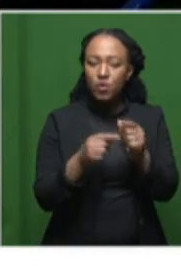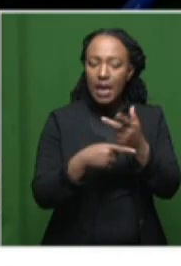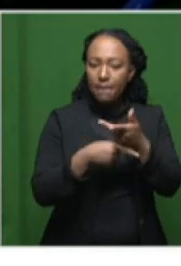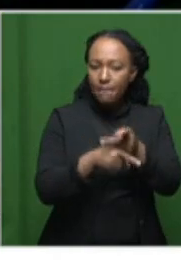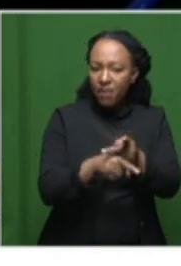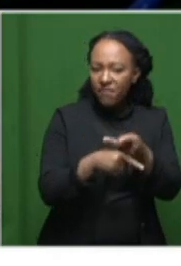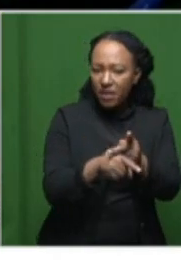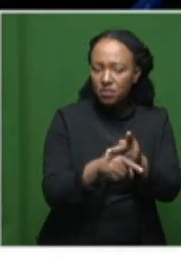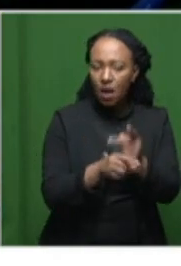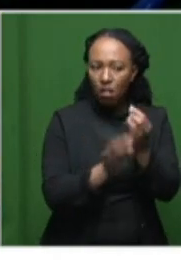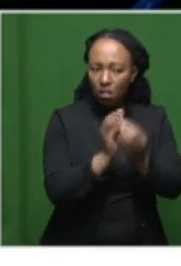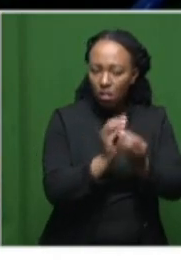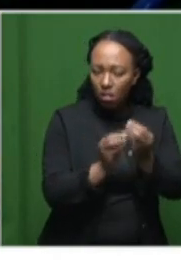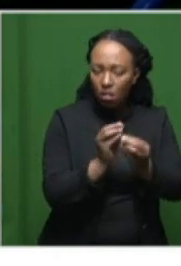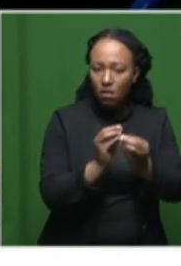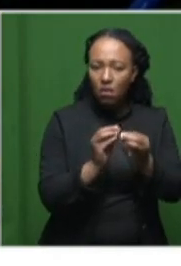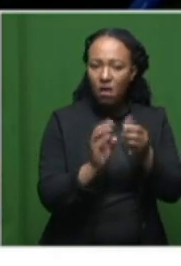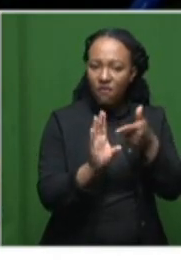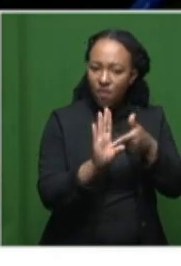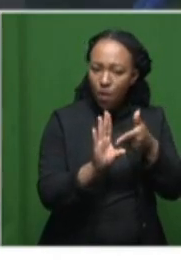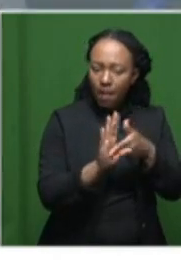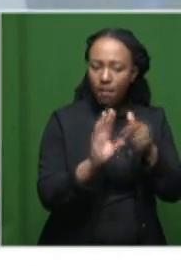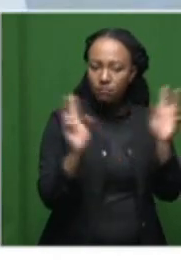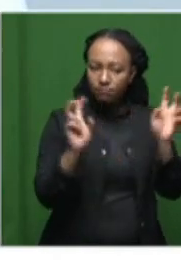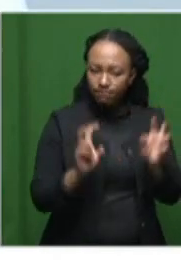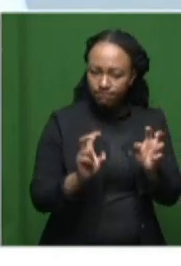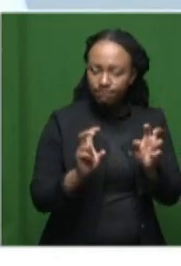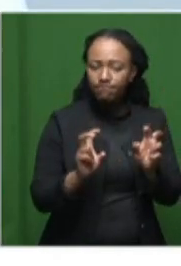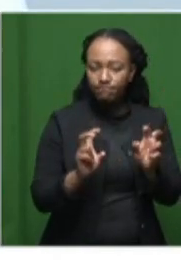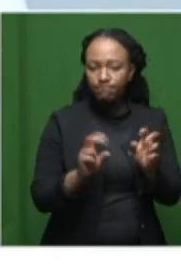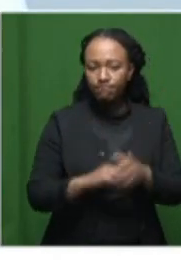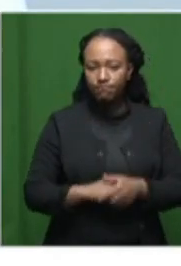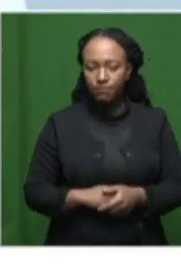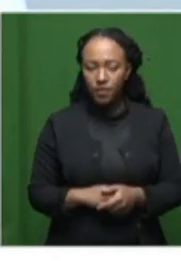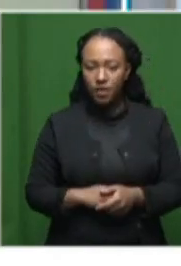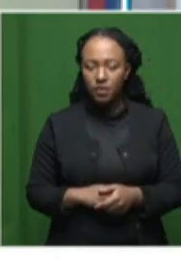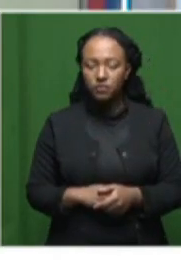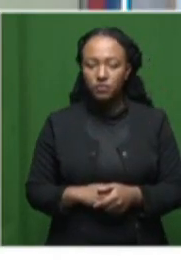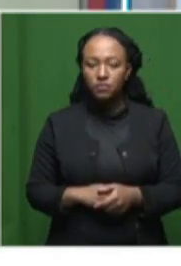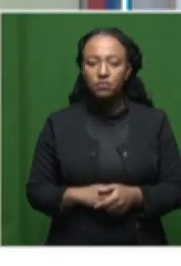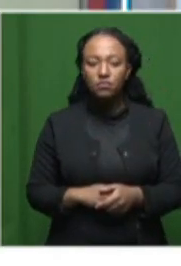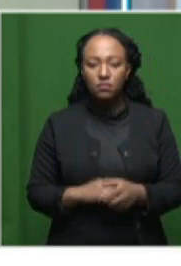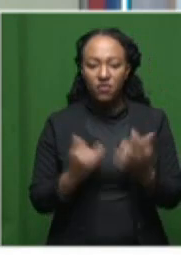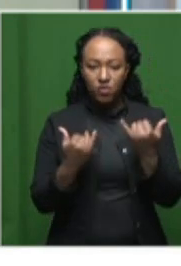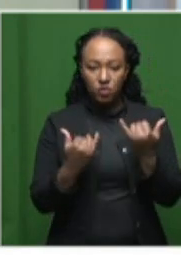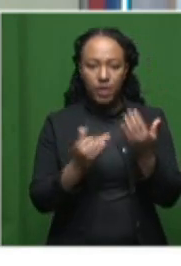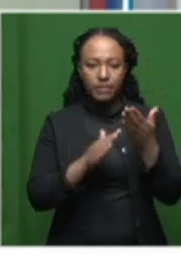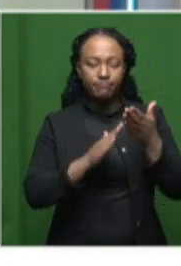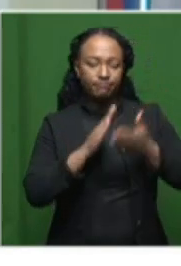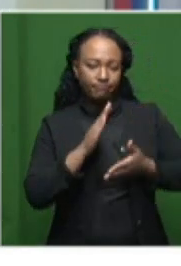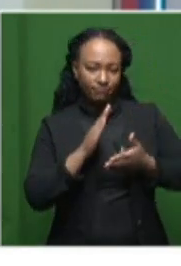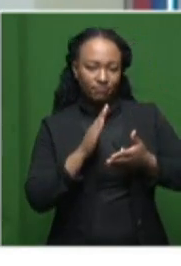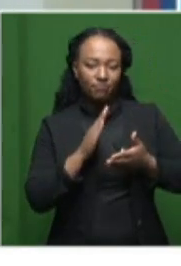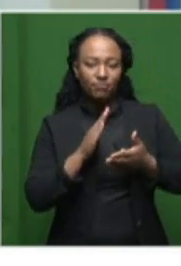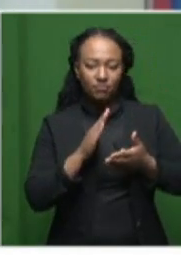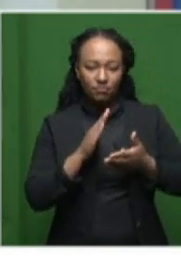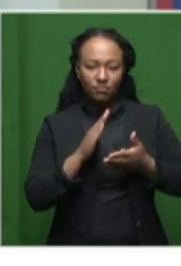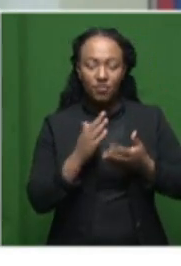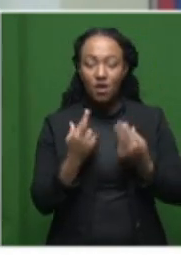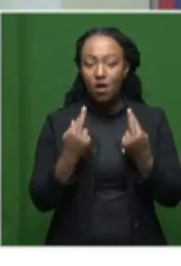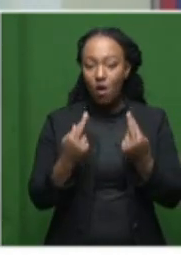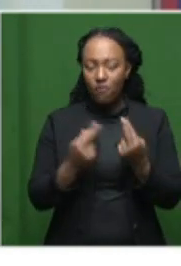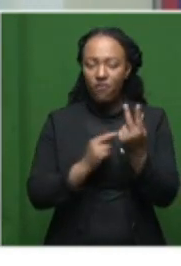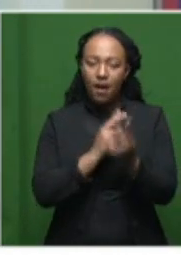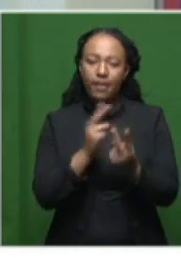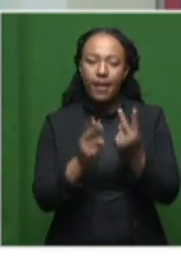the fuel in South Africa for peaceful purposes. Mr. Mabo, we'll leave it there for today, of course, and hopefully we'll